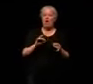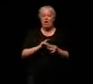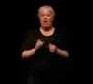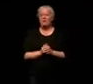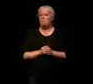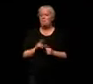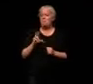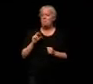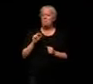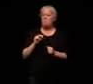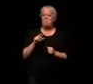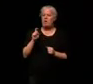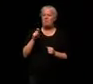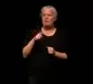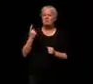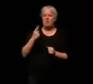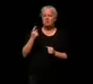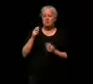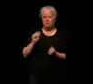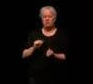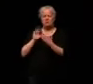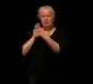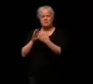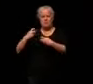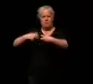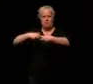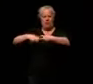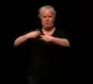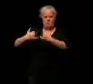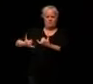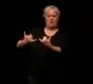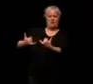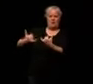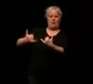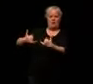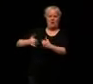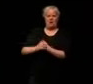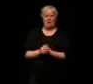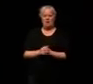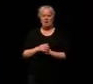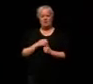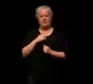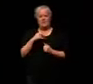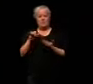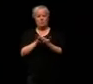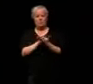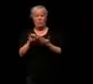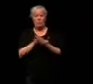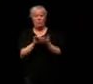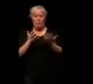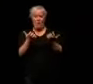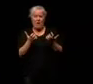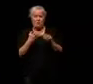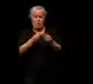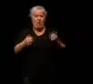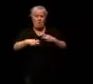from today. We must also address the problem New Yorkers expect us to solve right now.